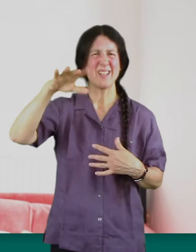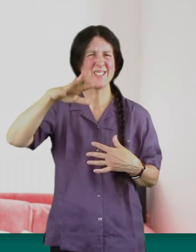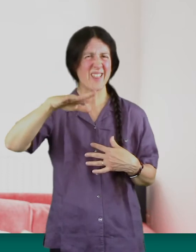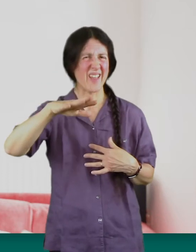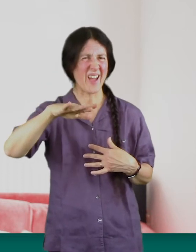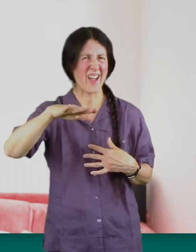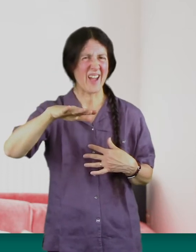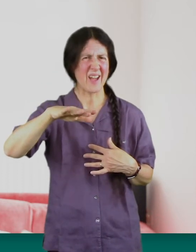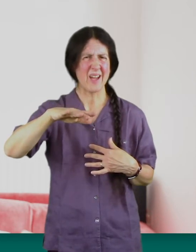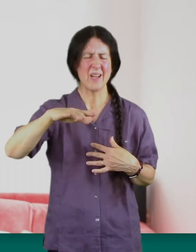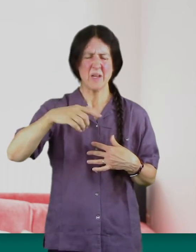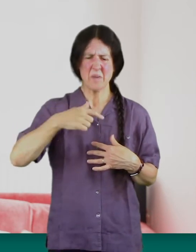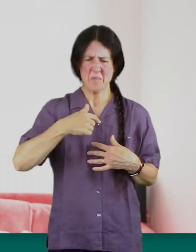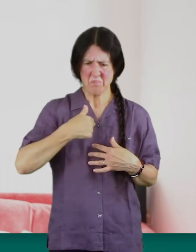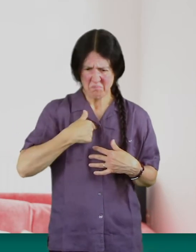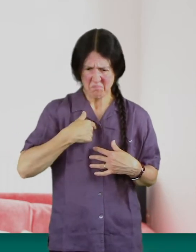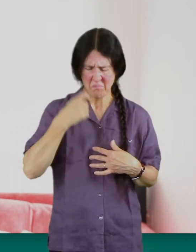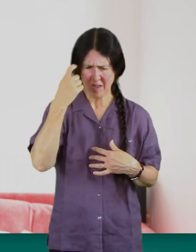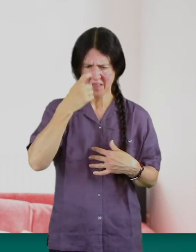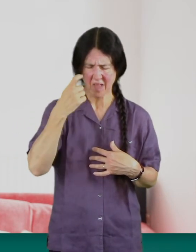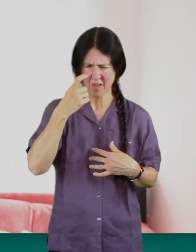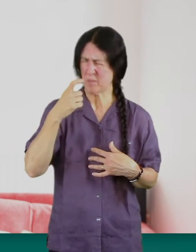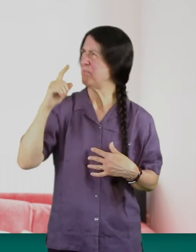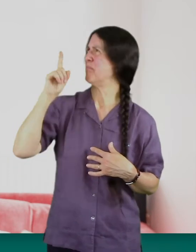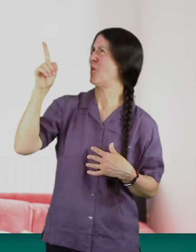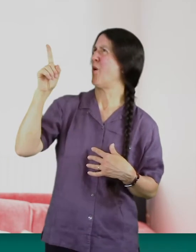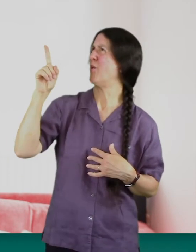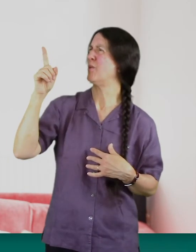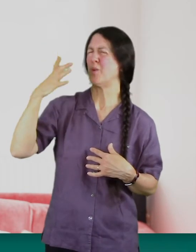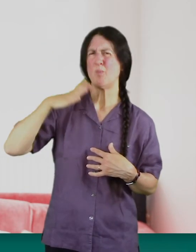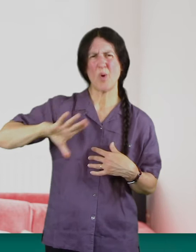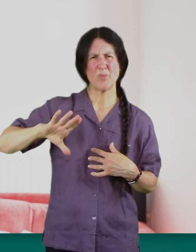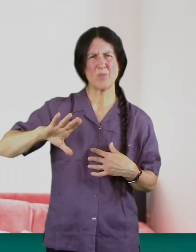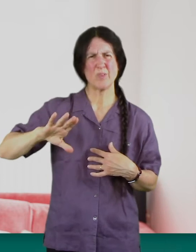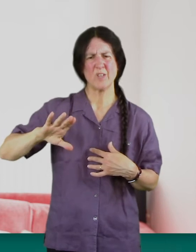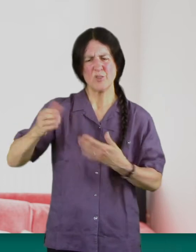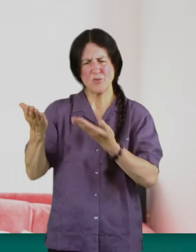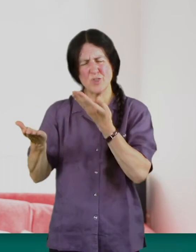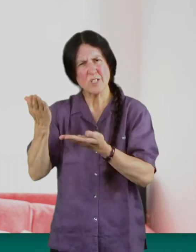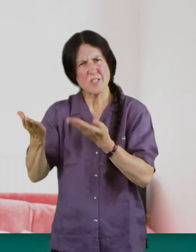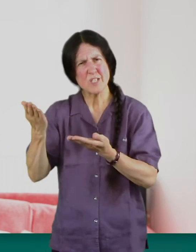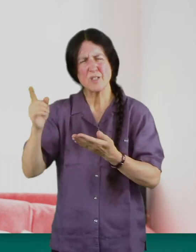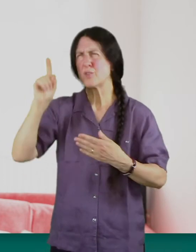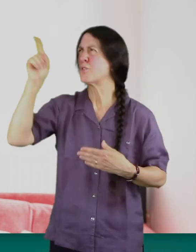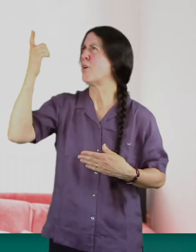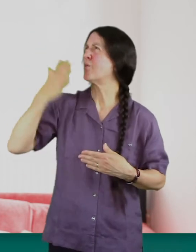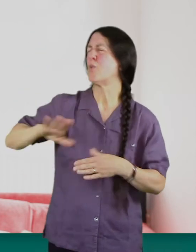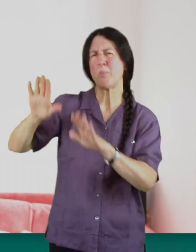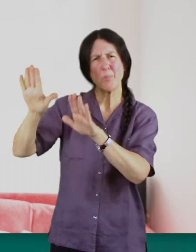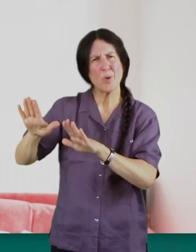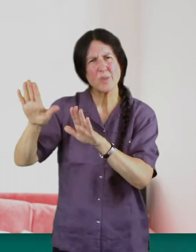surely God is a God of justice and mercy. And he doesn't want 1,000 people to die because of